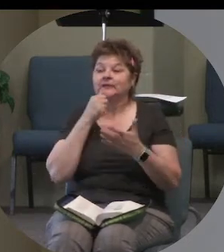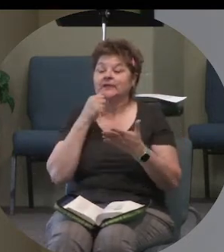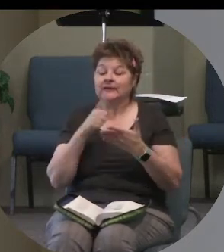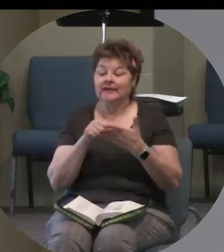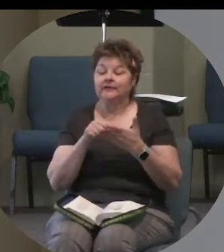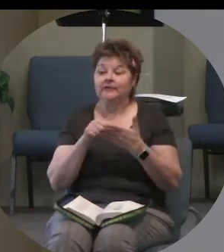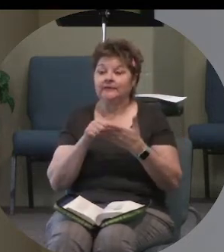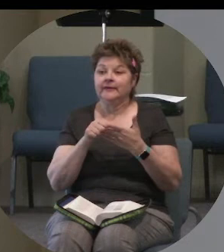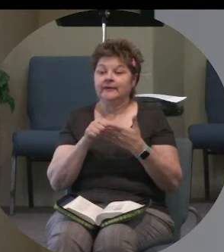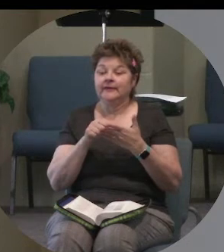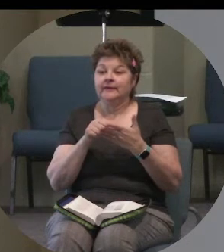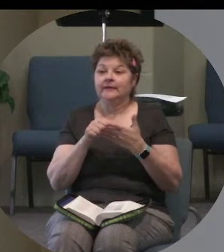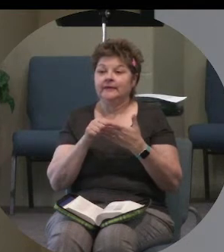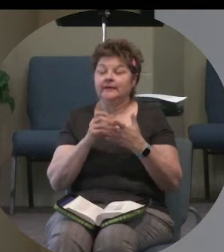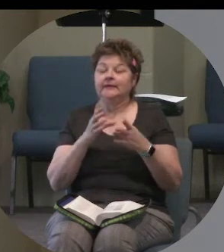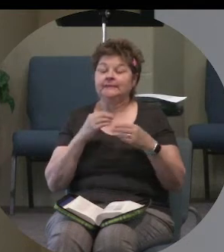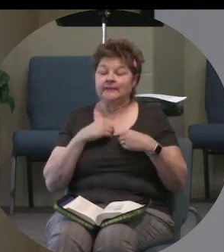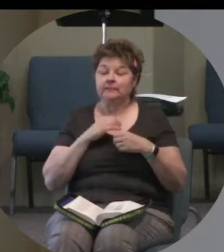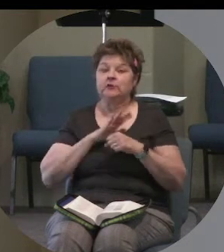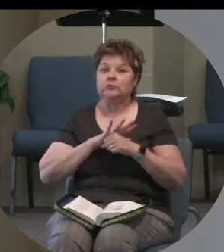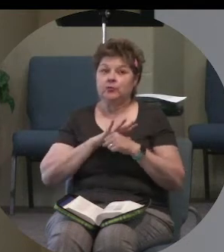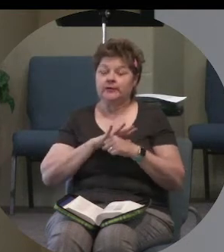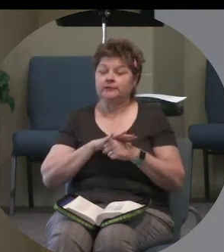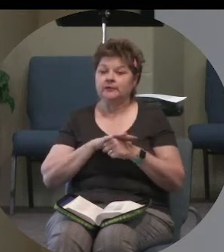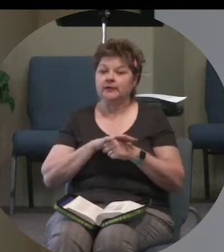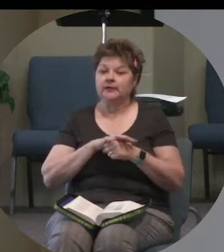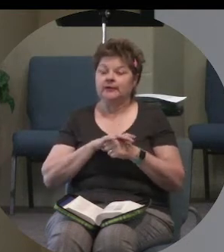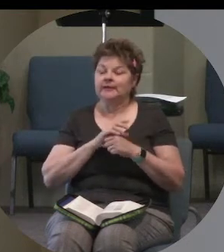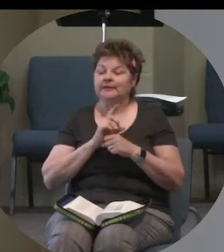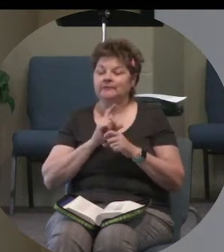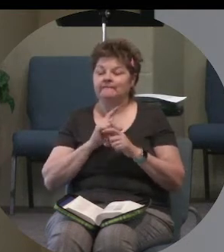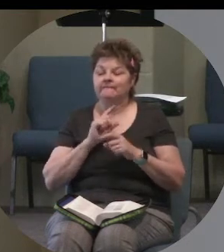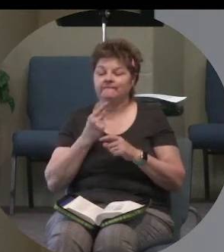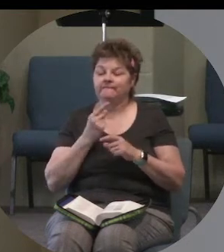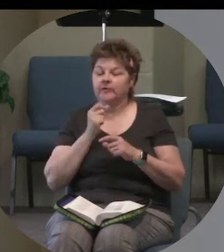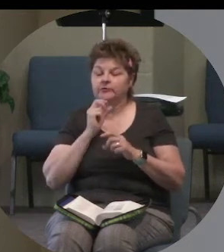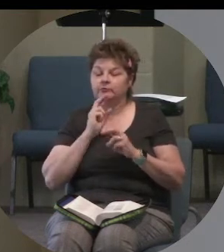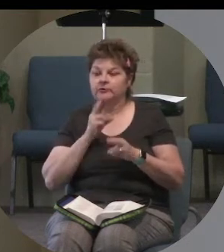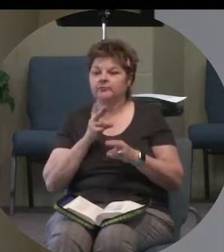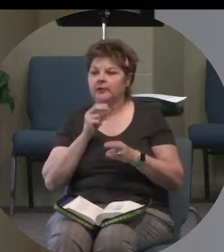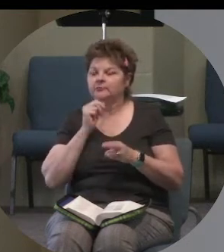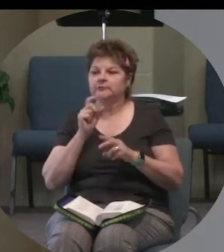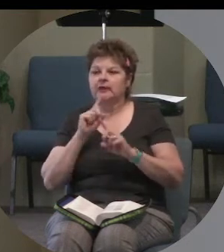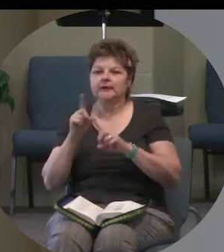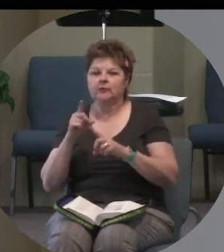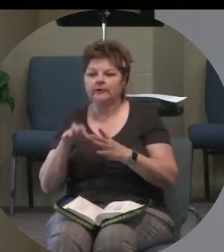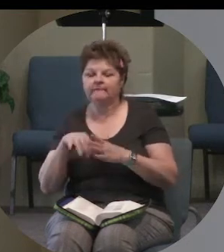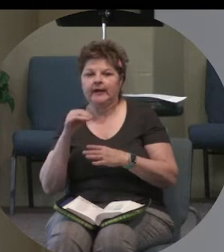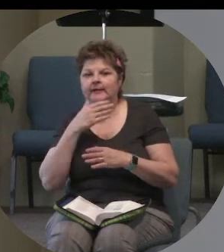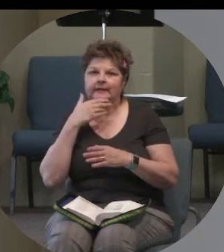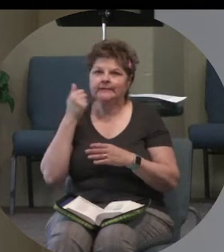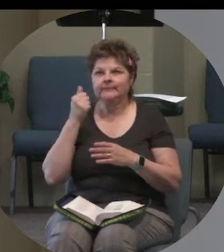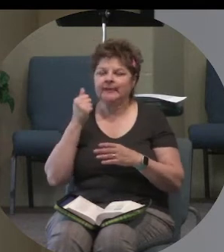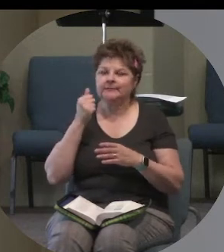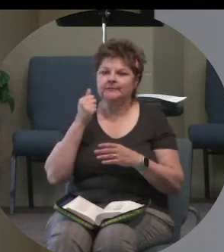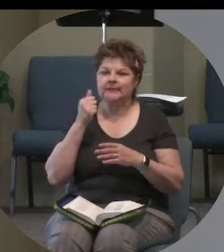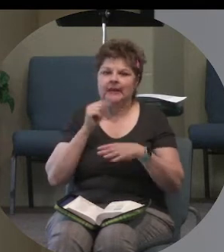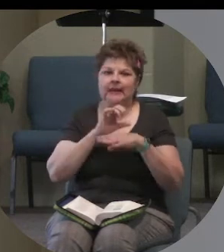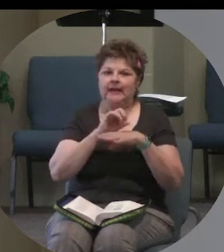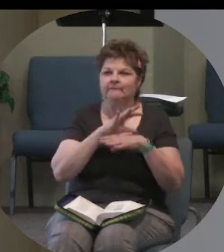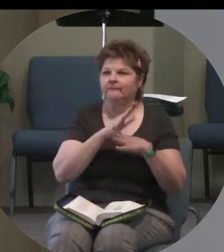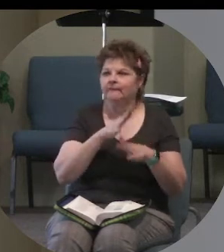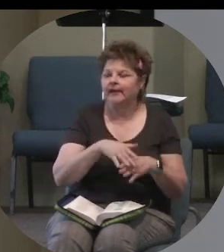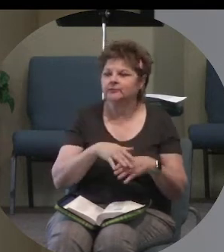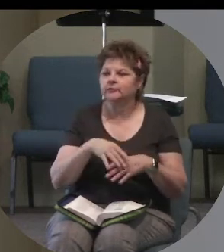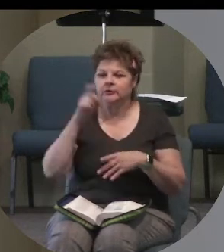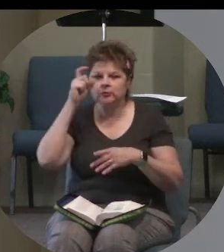received the pressure, and the first response was not to try to think about it, go find his best advisors, go find his people, his